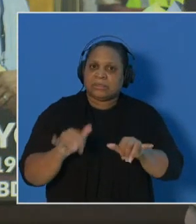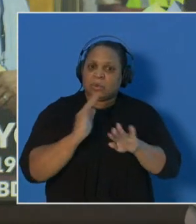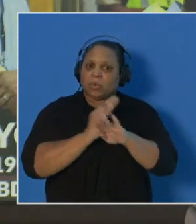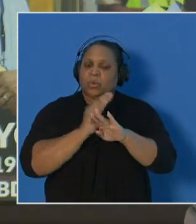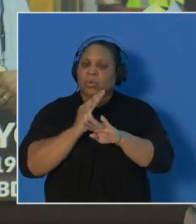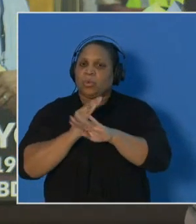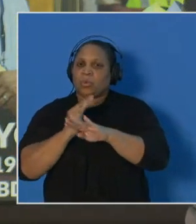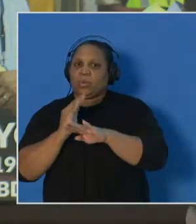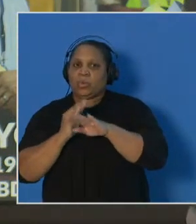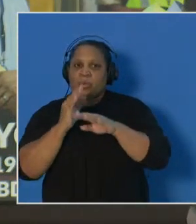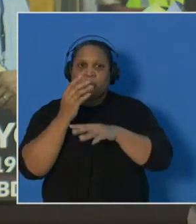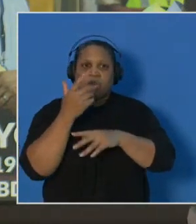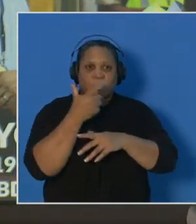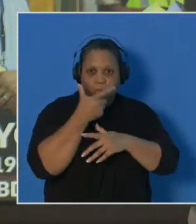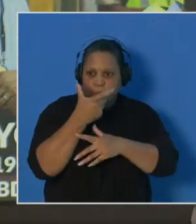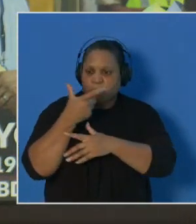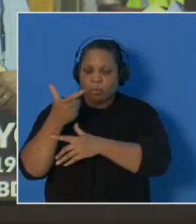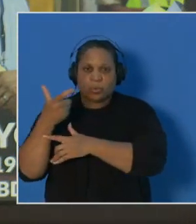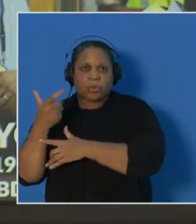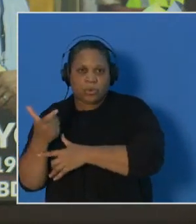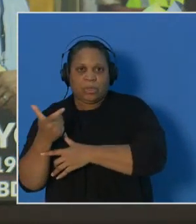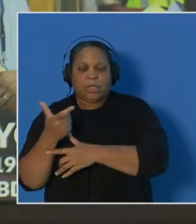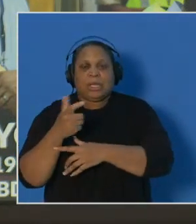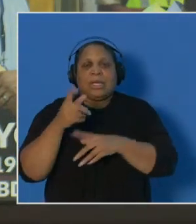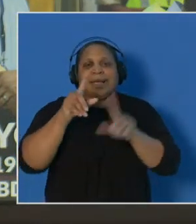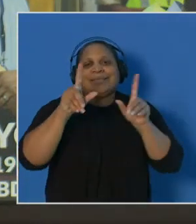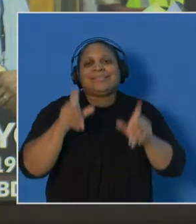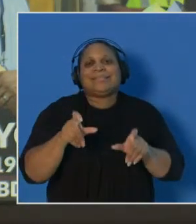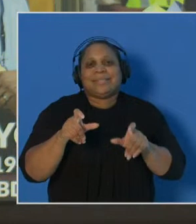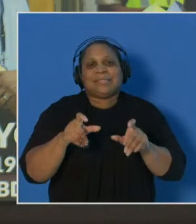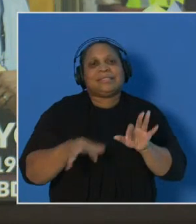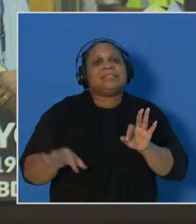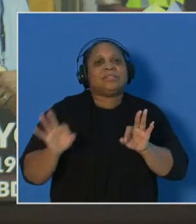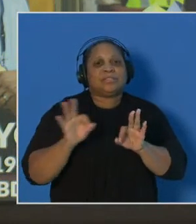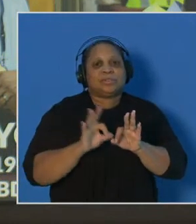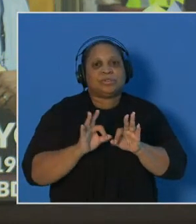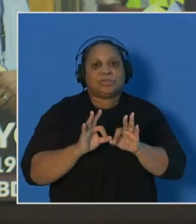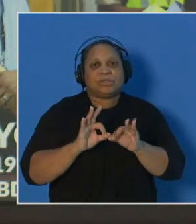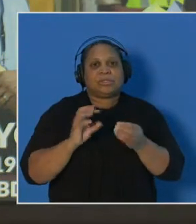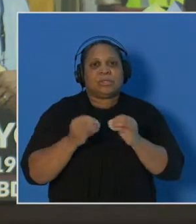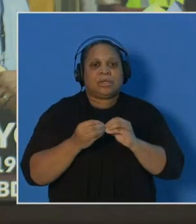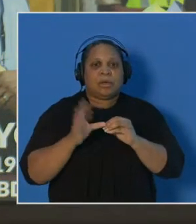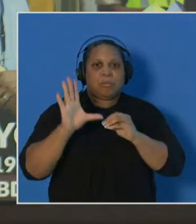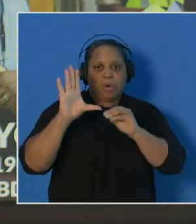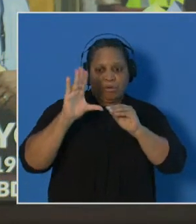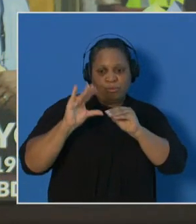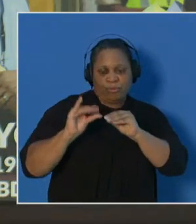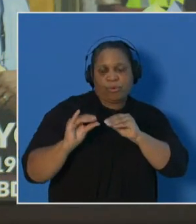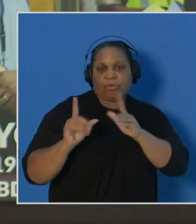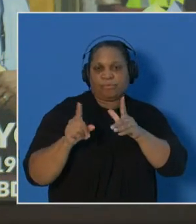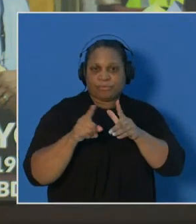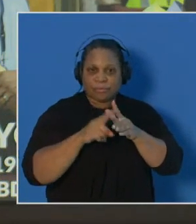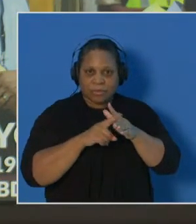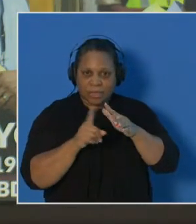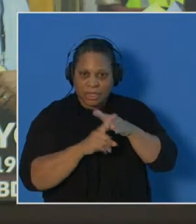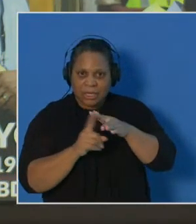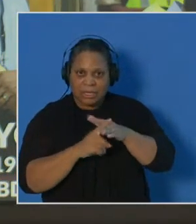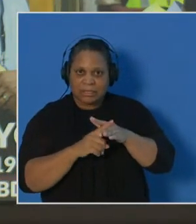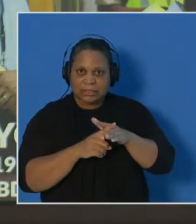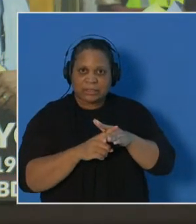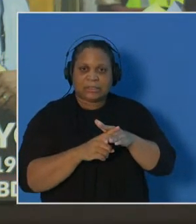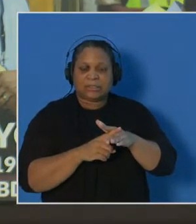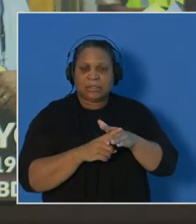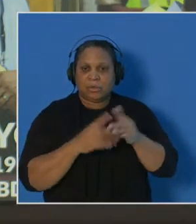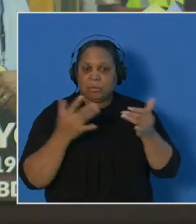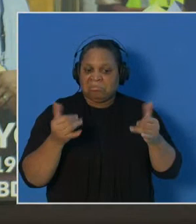up. Testing has been critical to keeping the number of confirmed cases low. We have the capacity